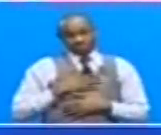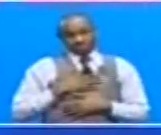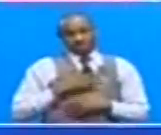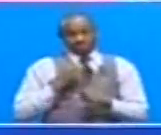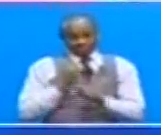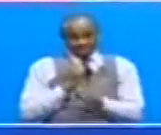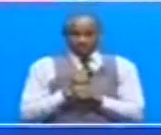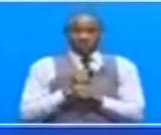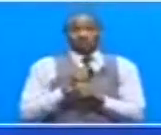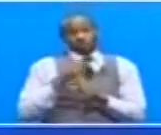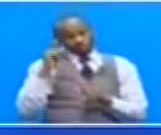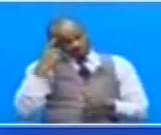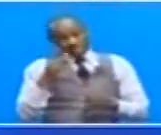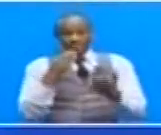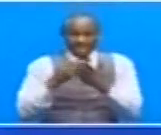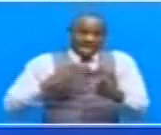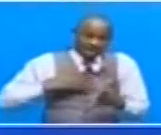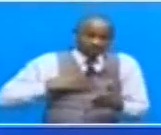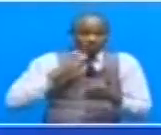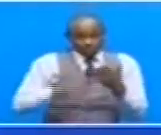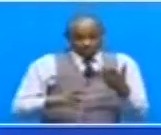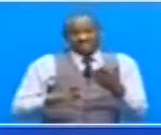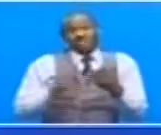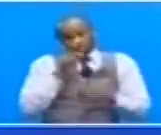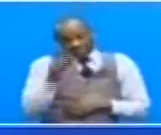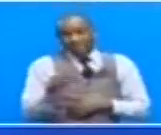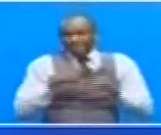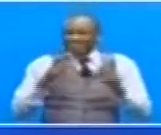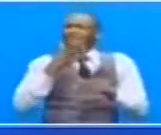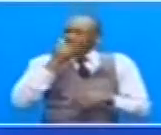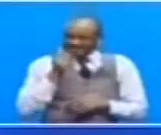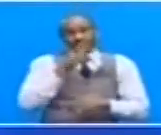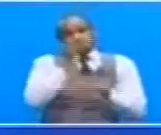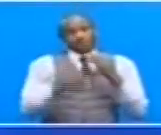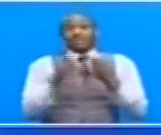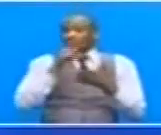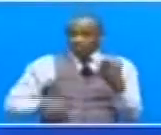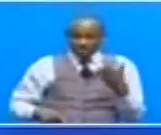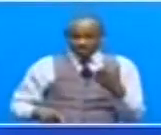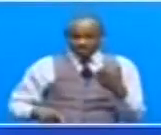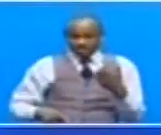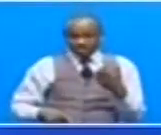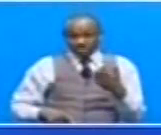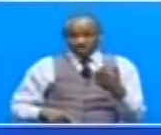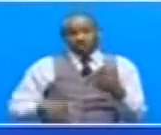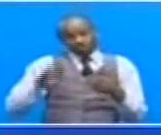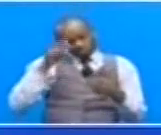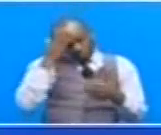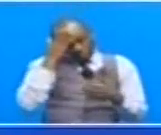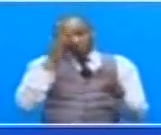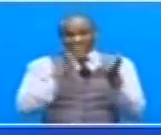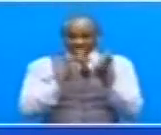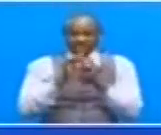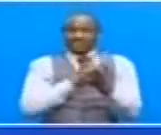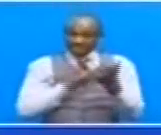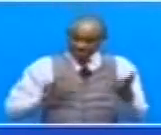our money or anything. But the best insurance is to know Jesus